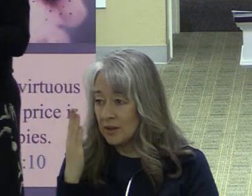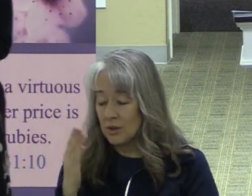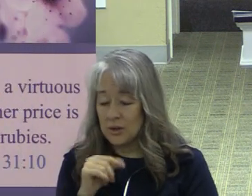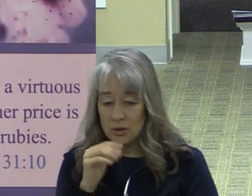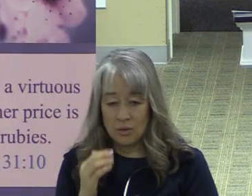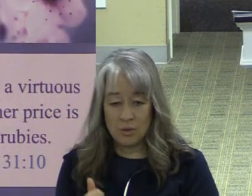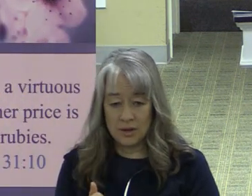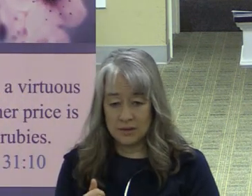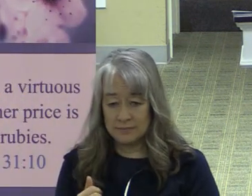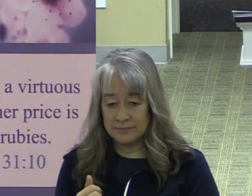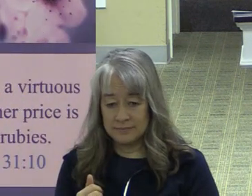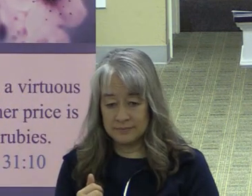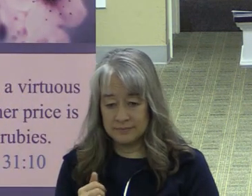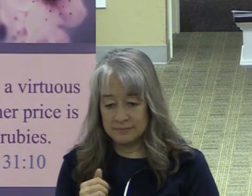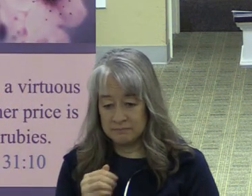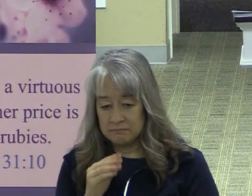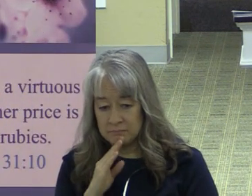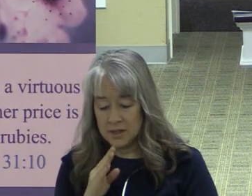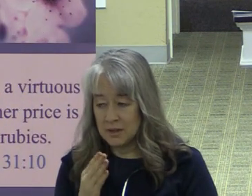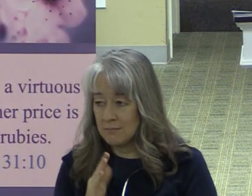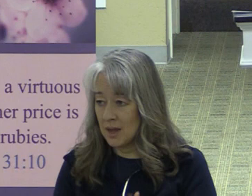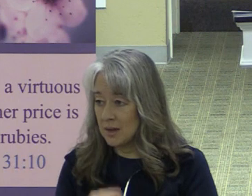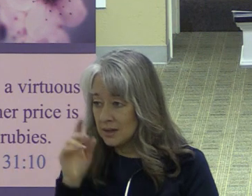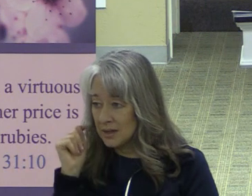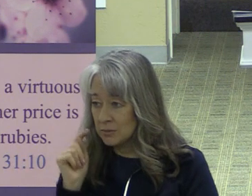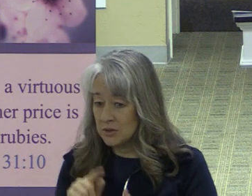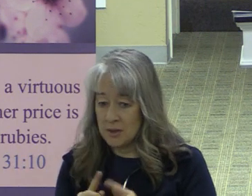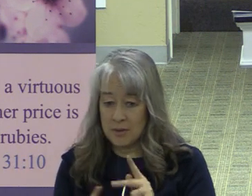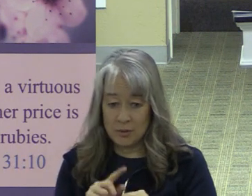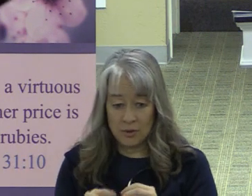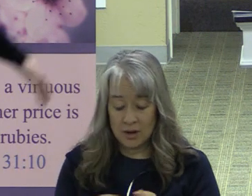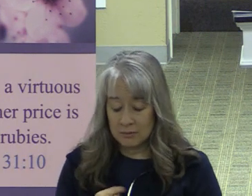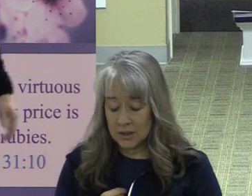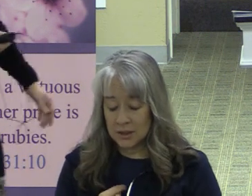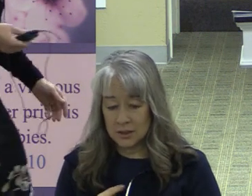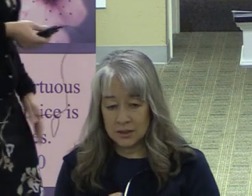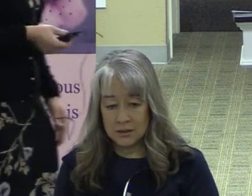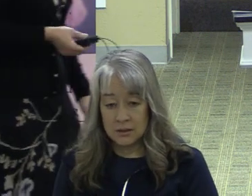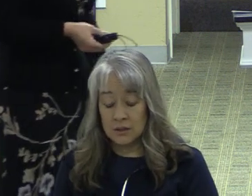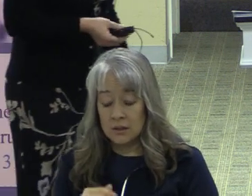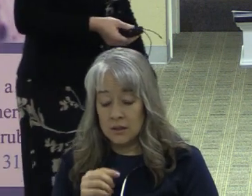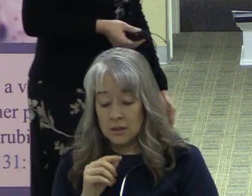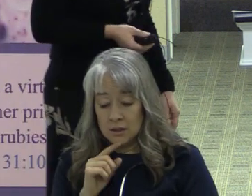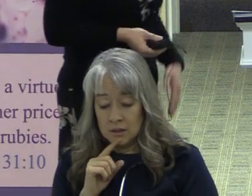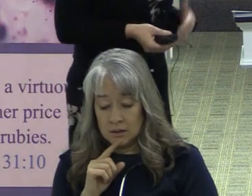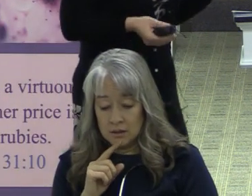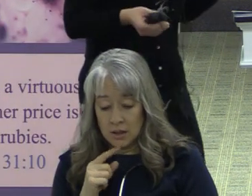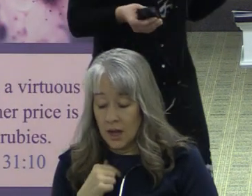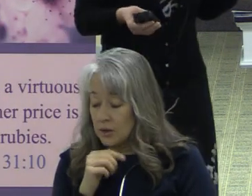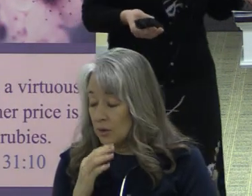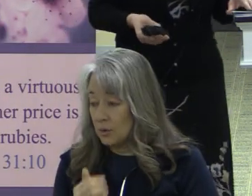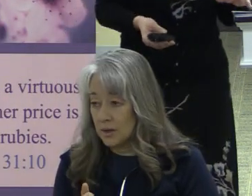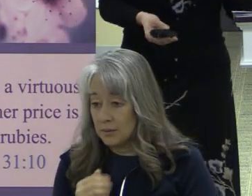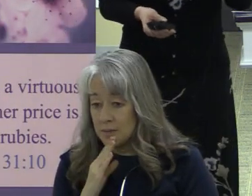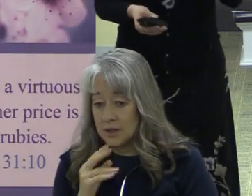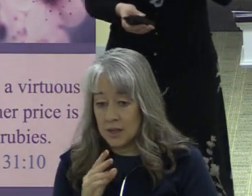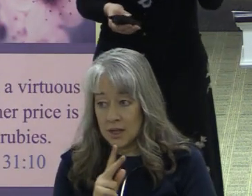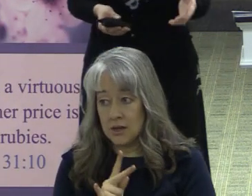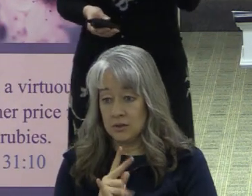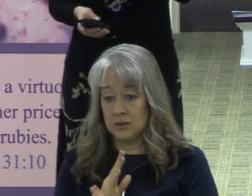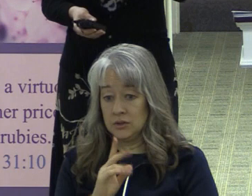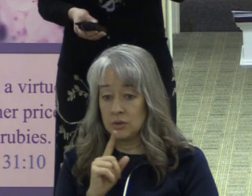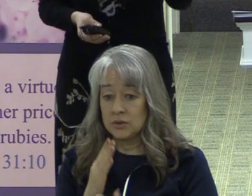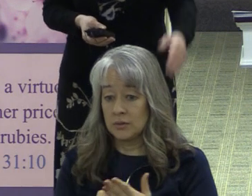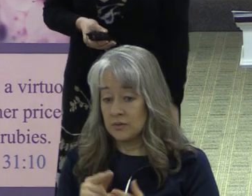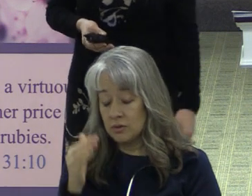and I don't want to be a bad testimony to the people around me. You know, so. And I don't want to be a hindrance. So some